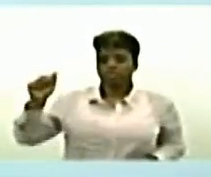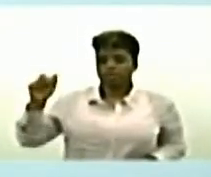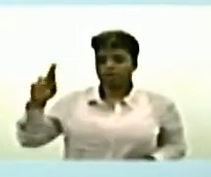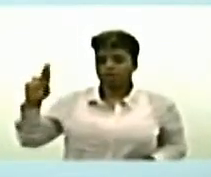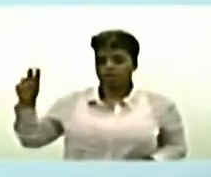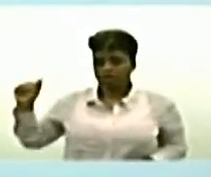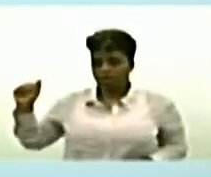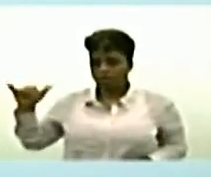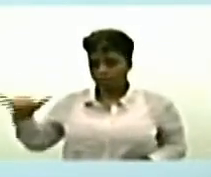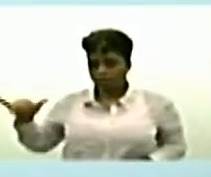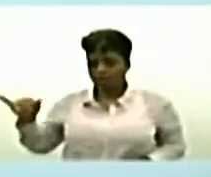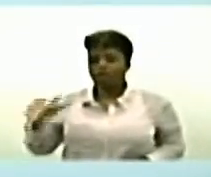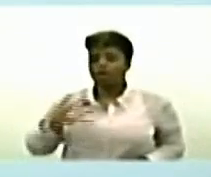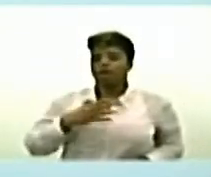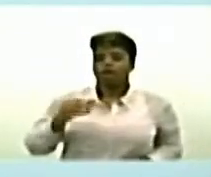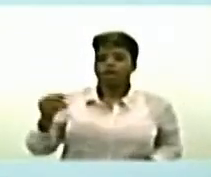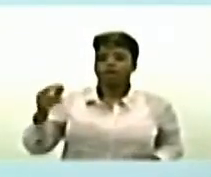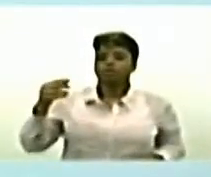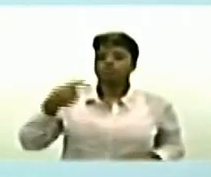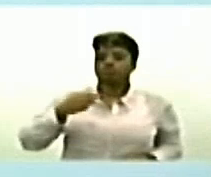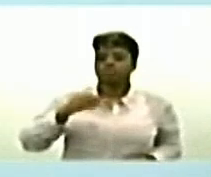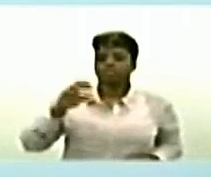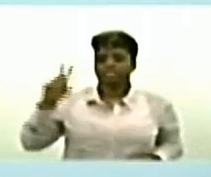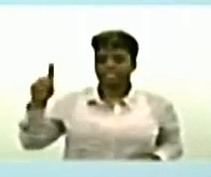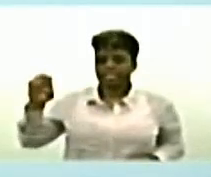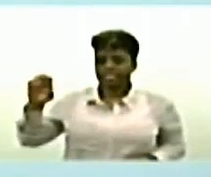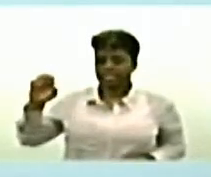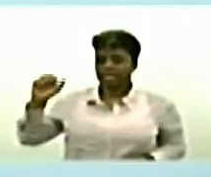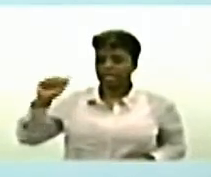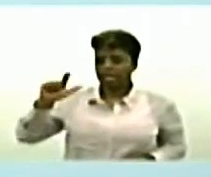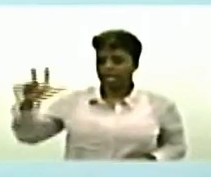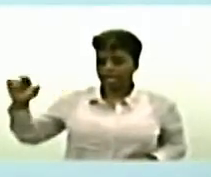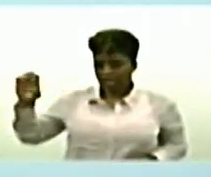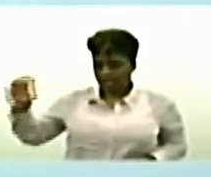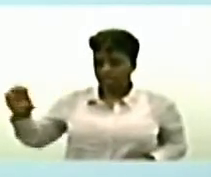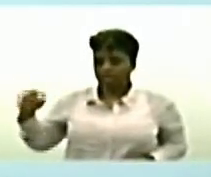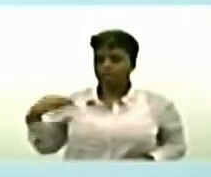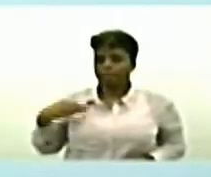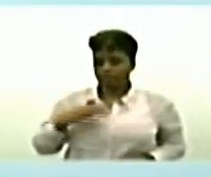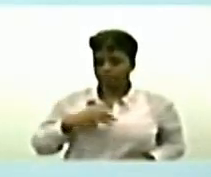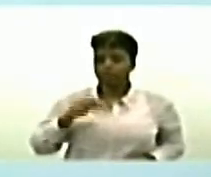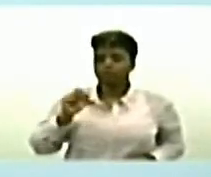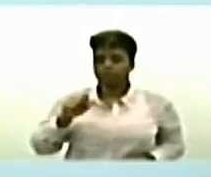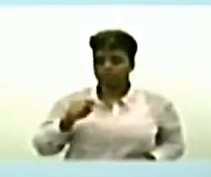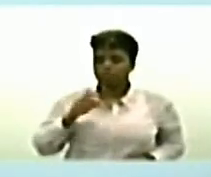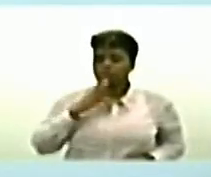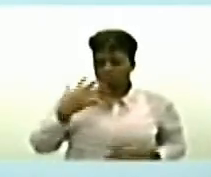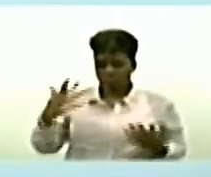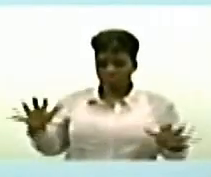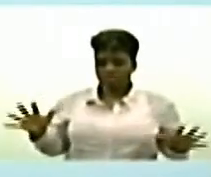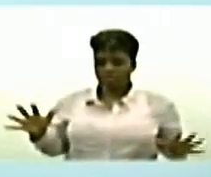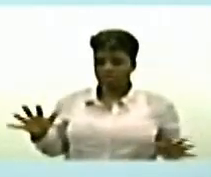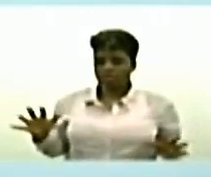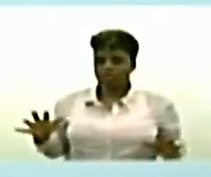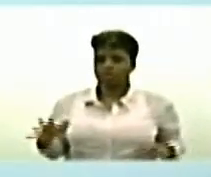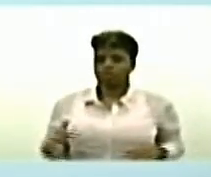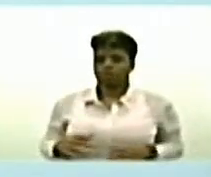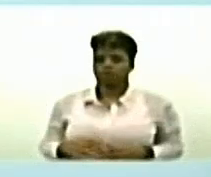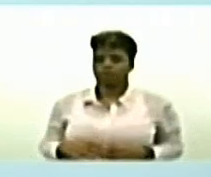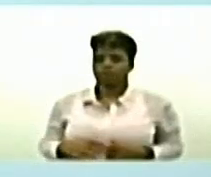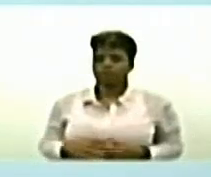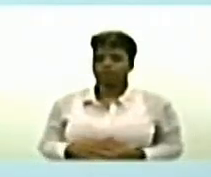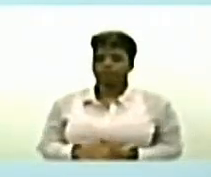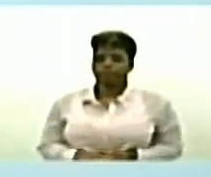Honourable Christy Ali, member. I have spoken to him already and he has agreed to take on that position under the chairmanship of you, the